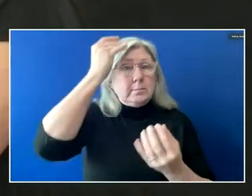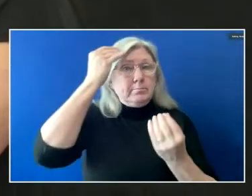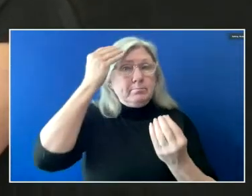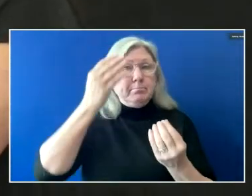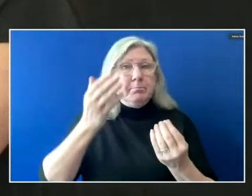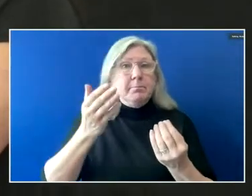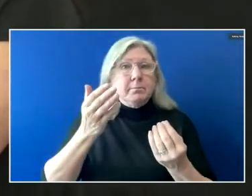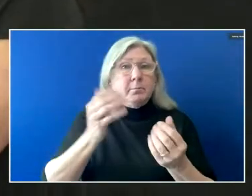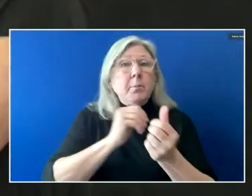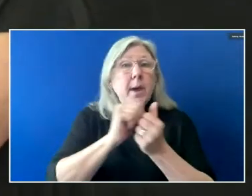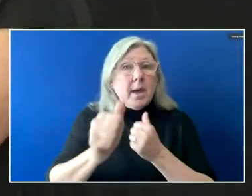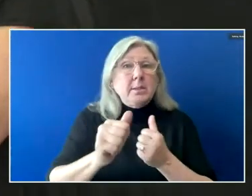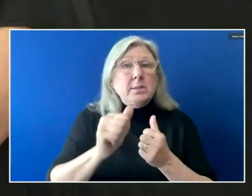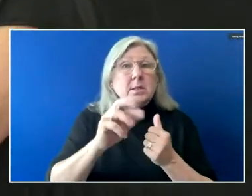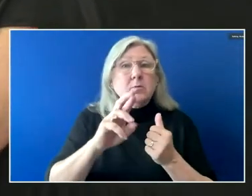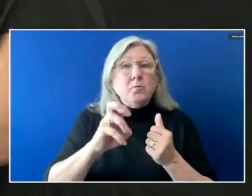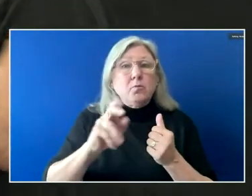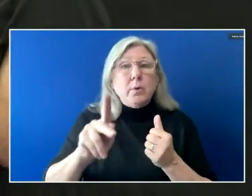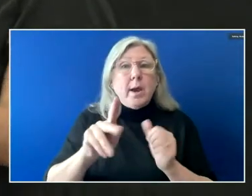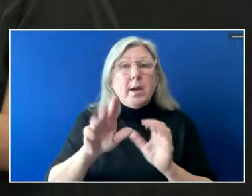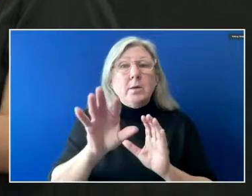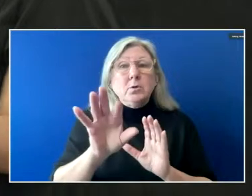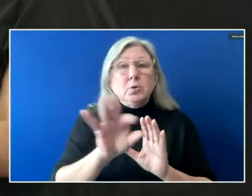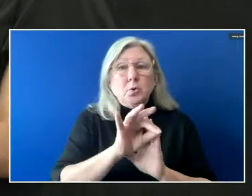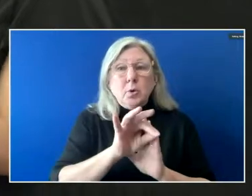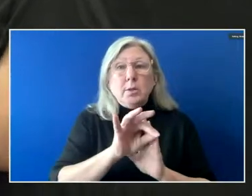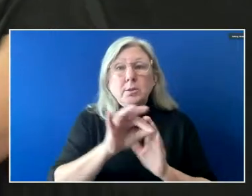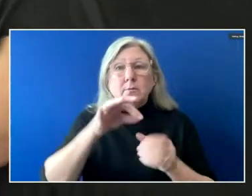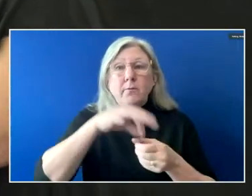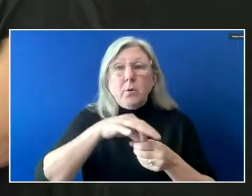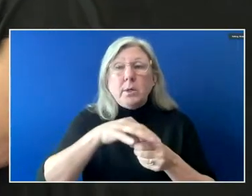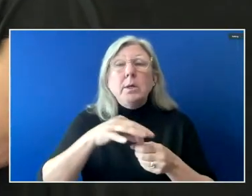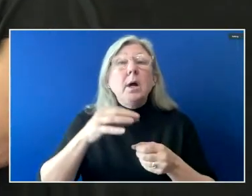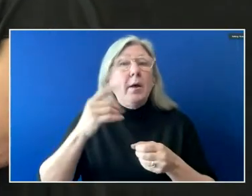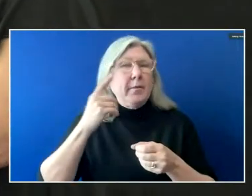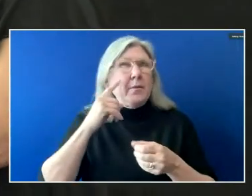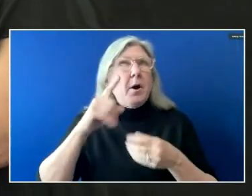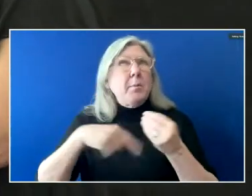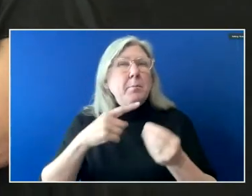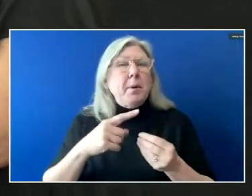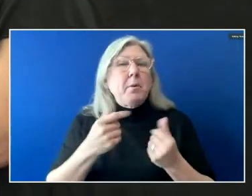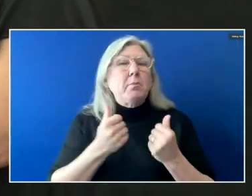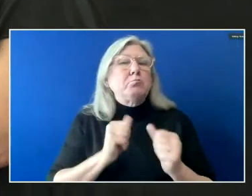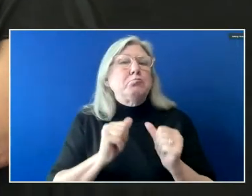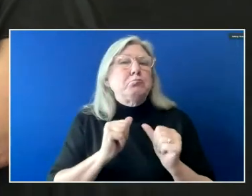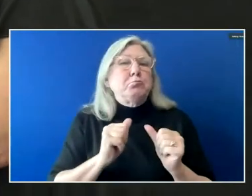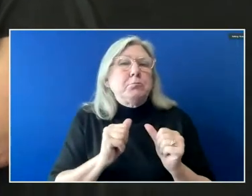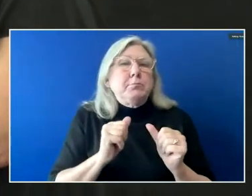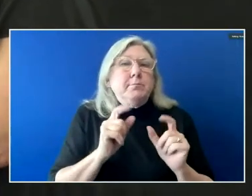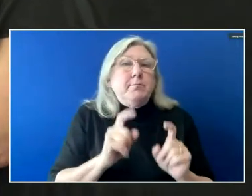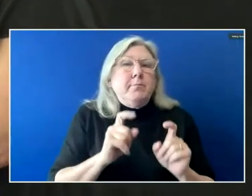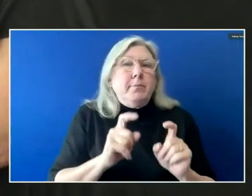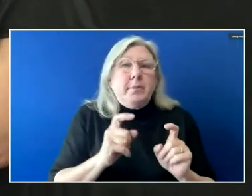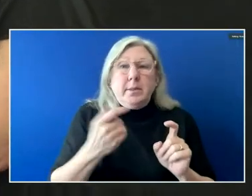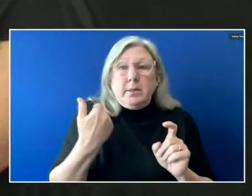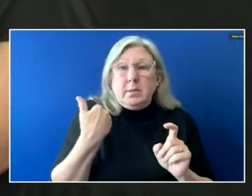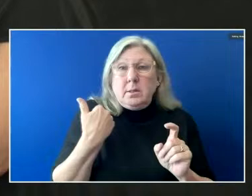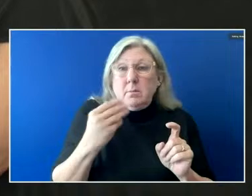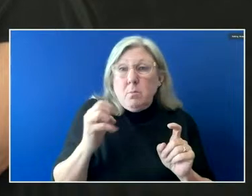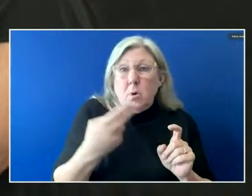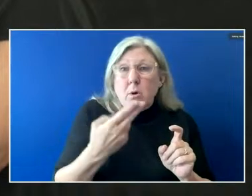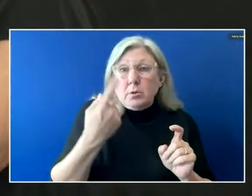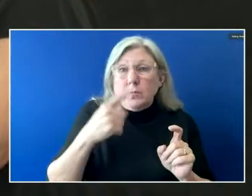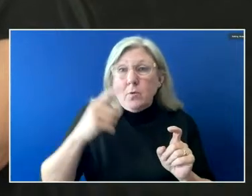voting they thought about doing a pilot Pro program for this past March and doing it for the presidential primary um